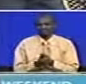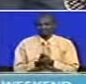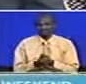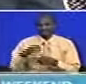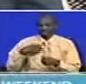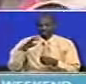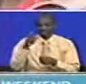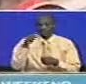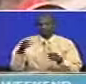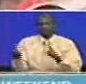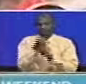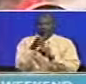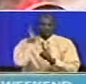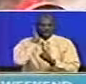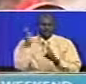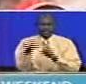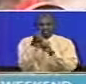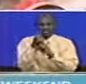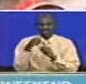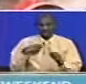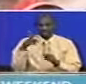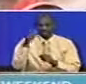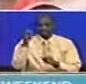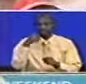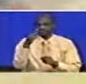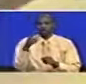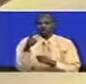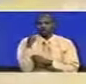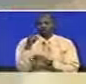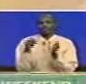Moranga kidnappings. Now Kimayo blames the law.